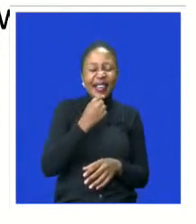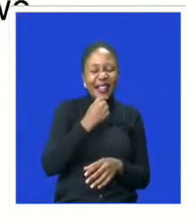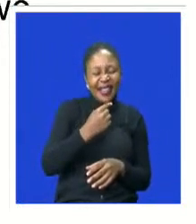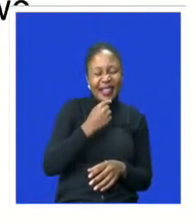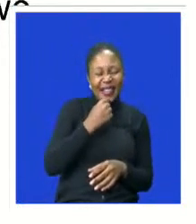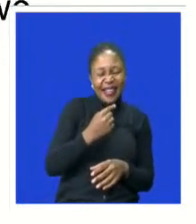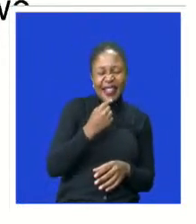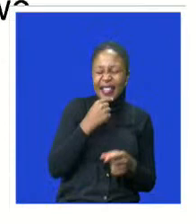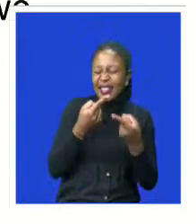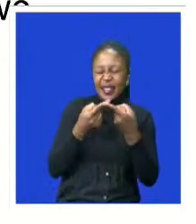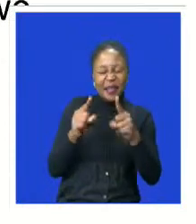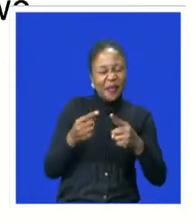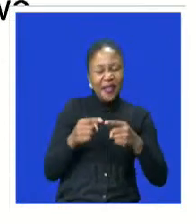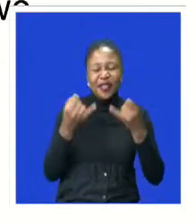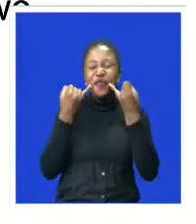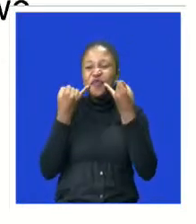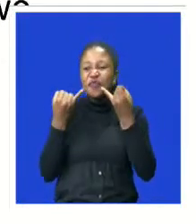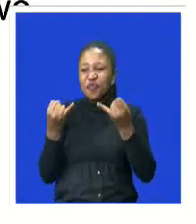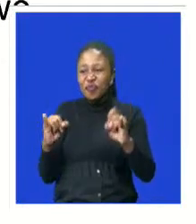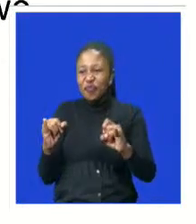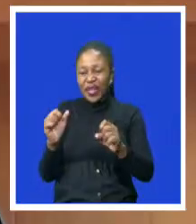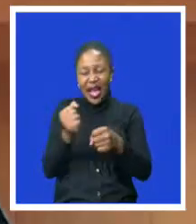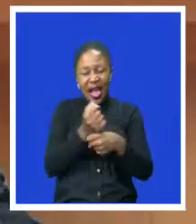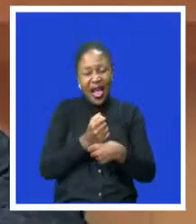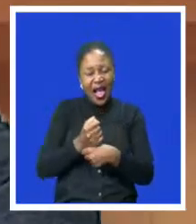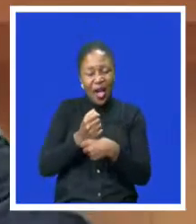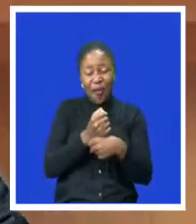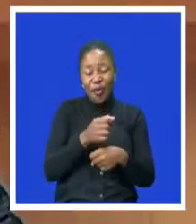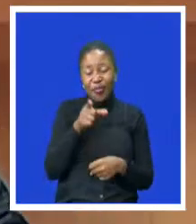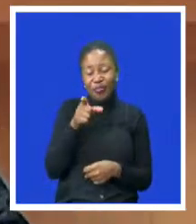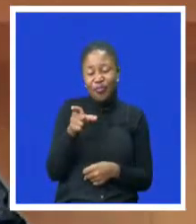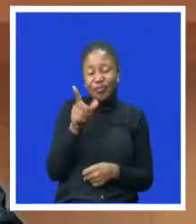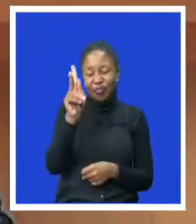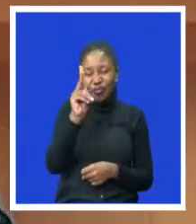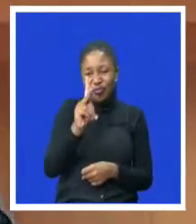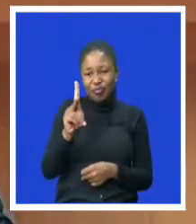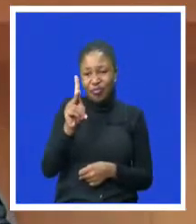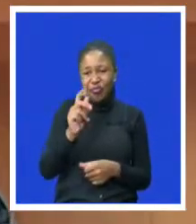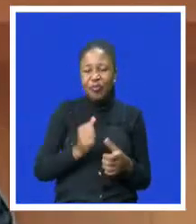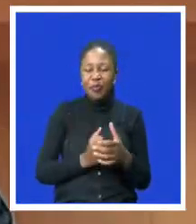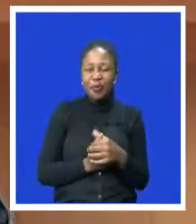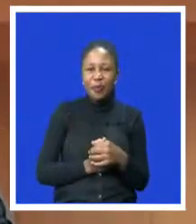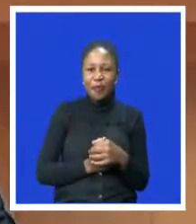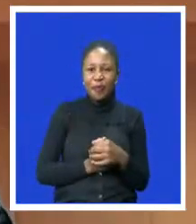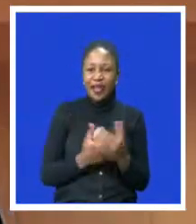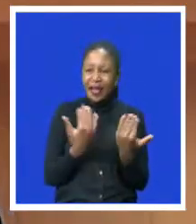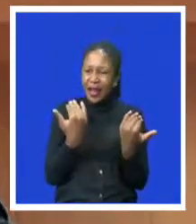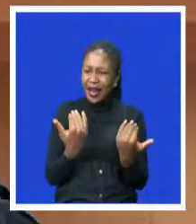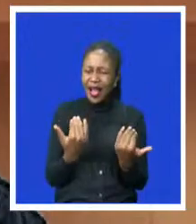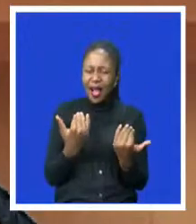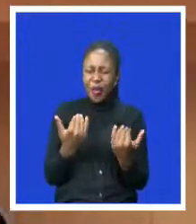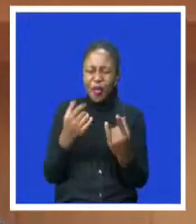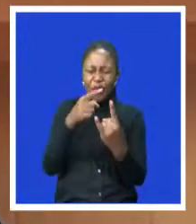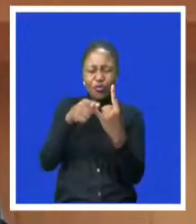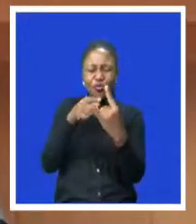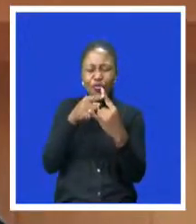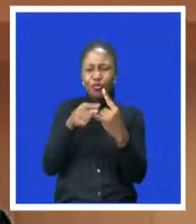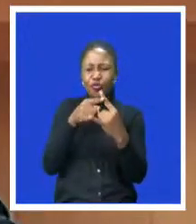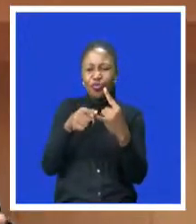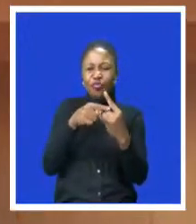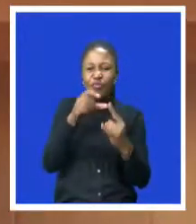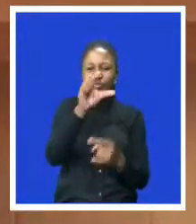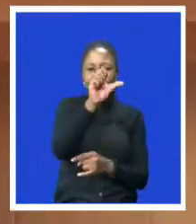about the Khoikhoi. And then how was the relationship between the San and the